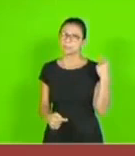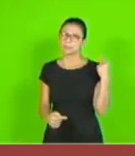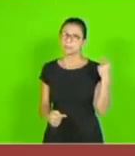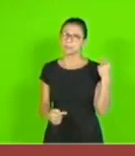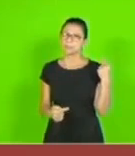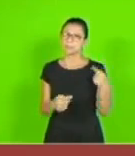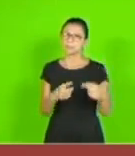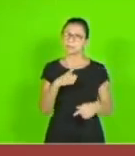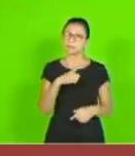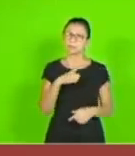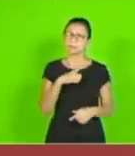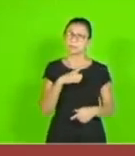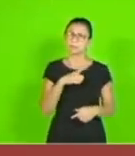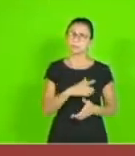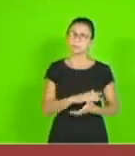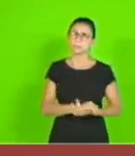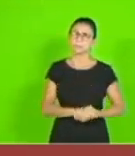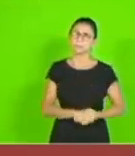a challenge,